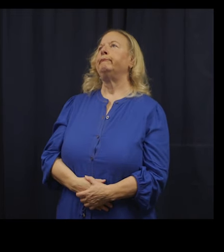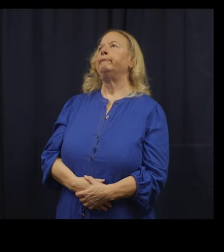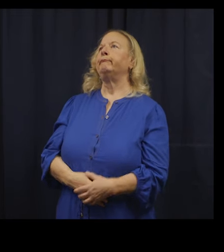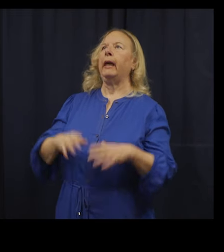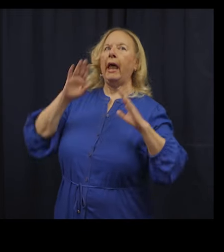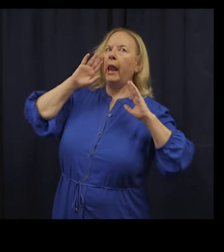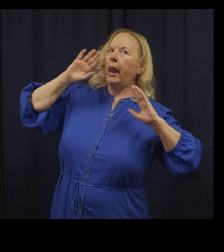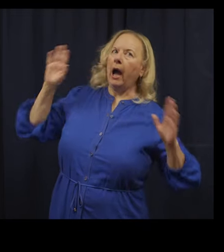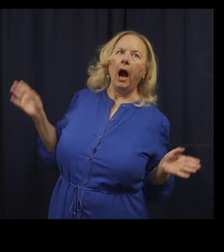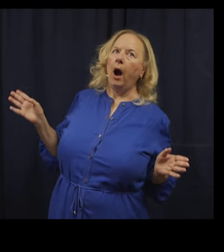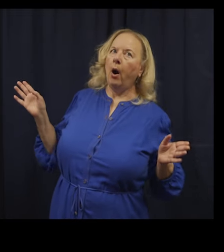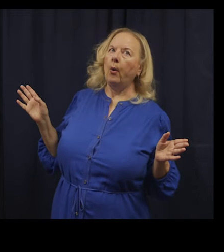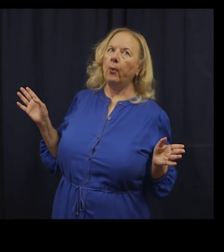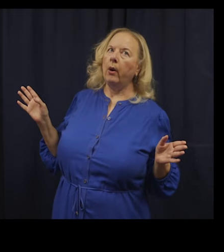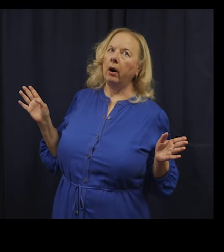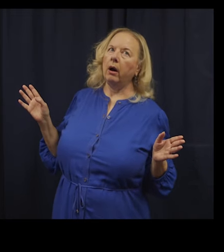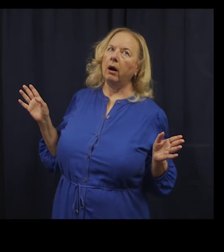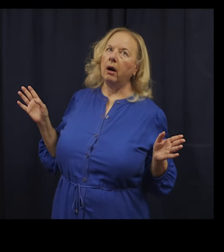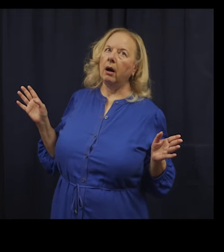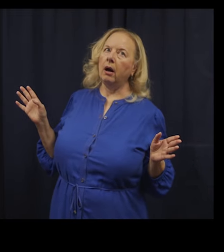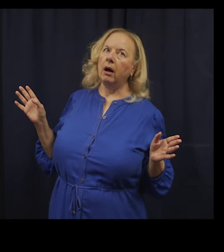Hello?